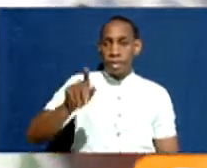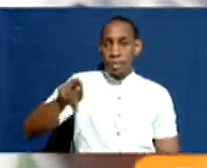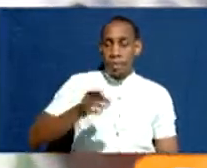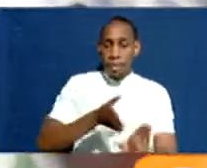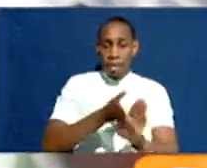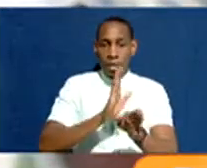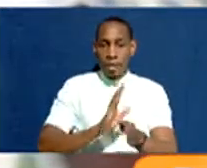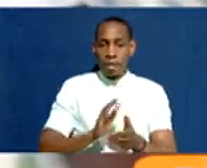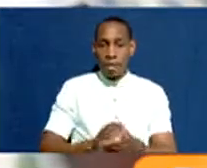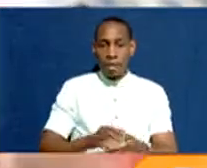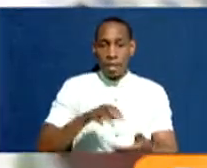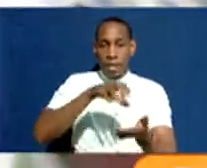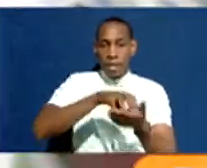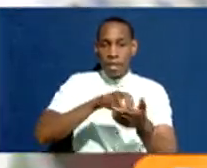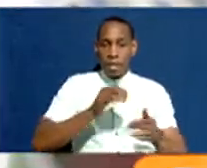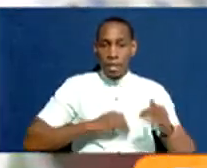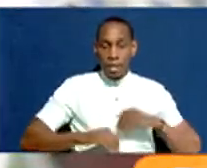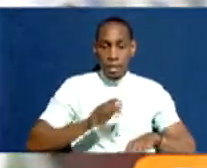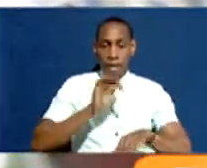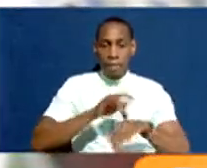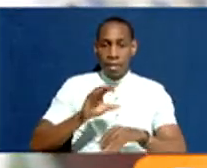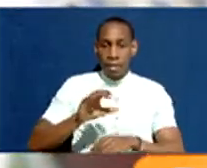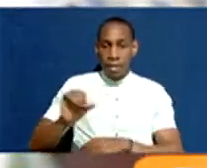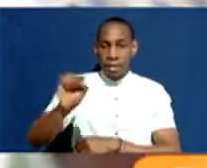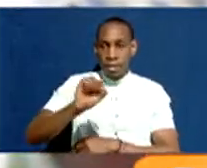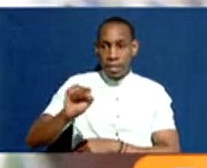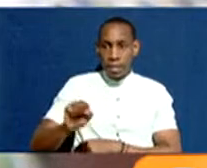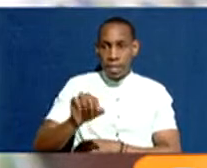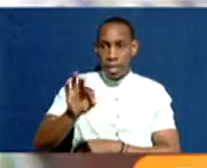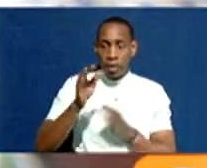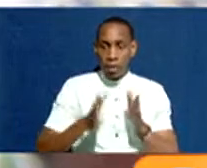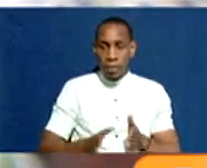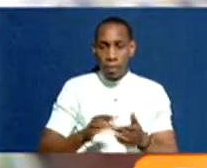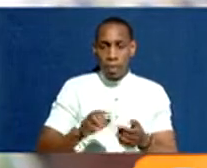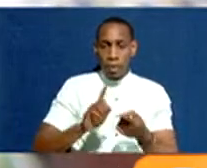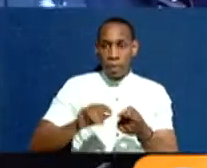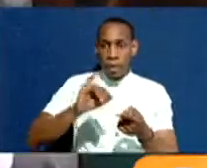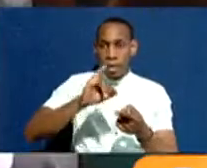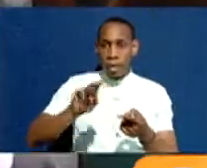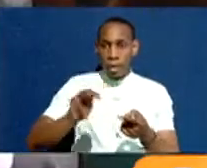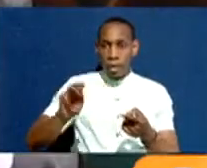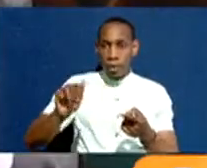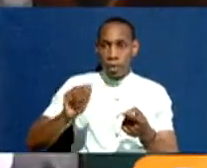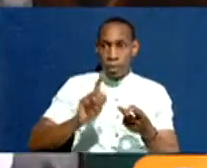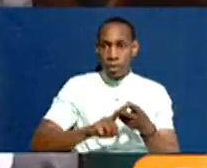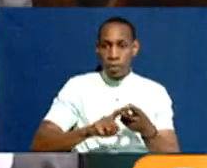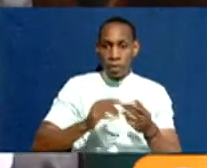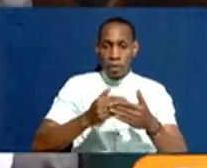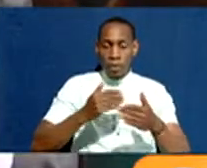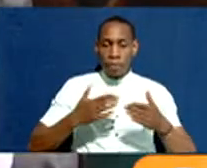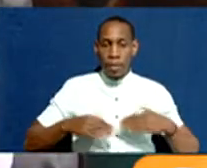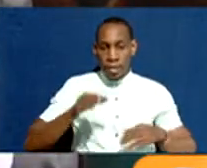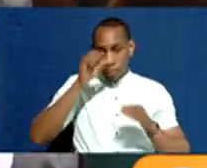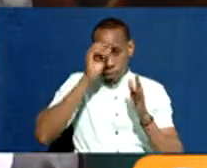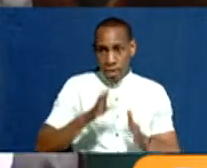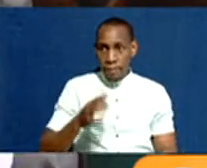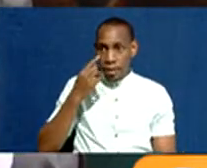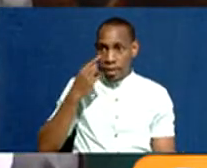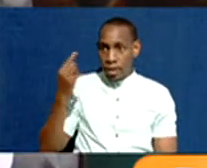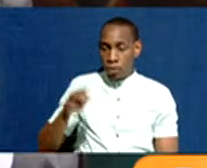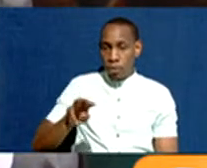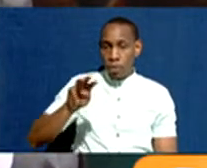withdrew graft cases facing cabinet secretary nominees Aisha Jumwa and former Samburu governor